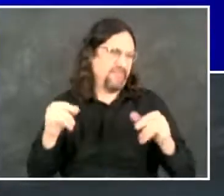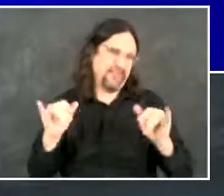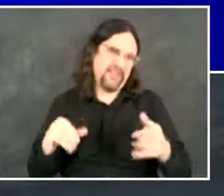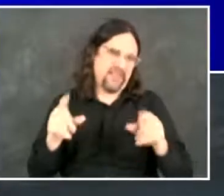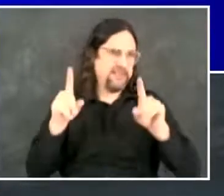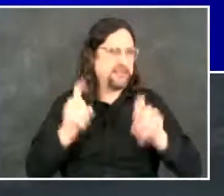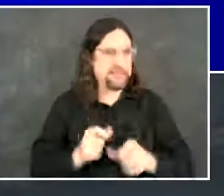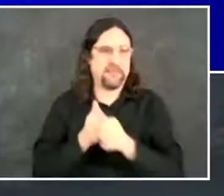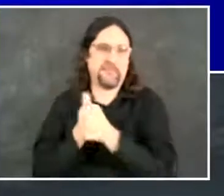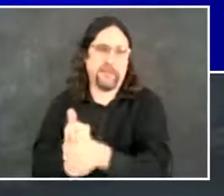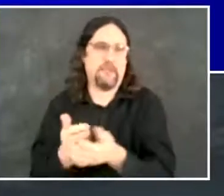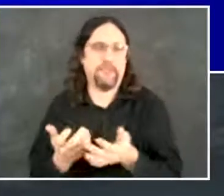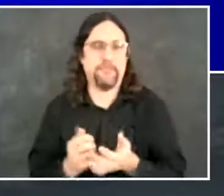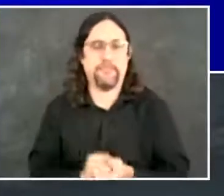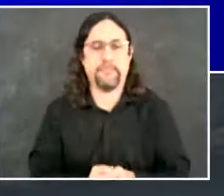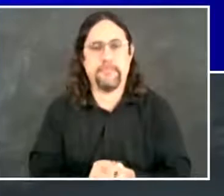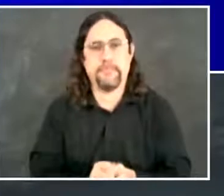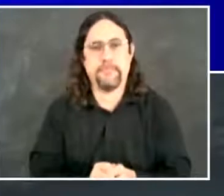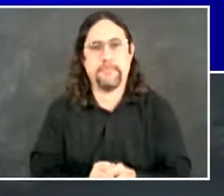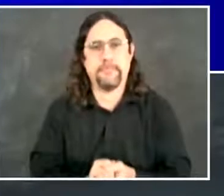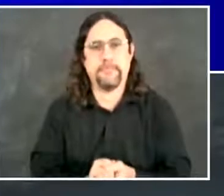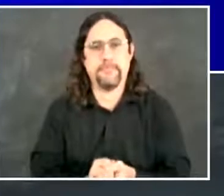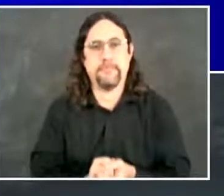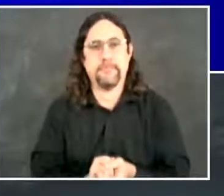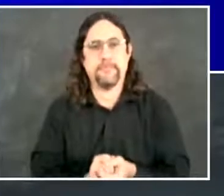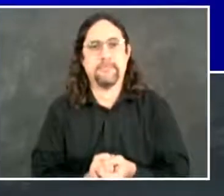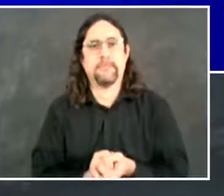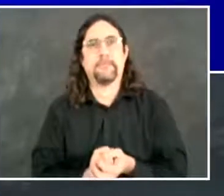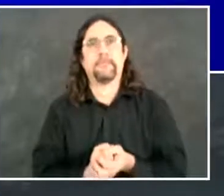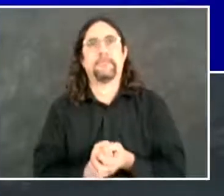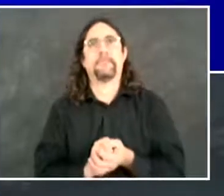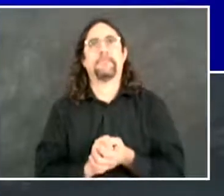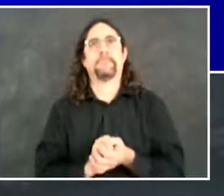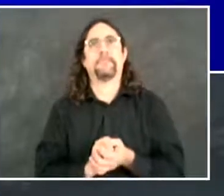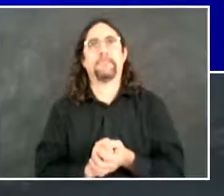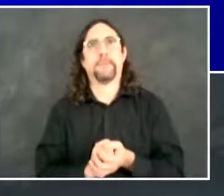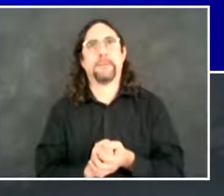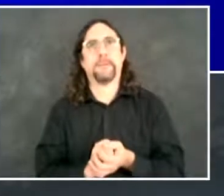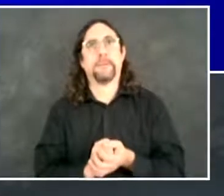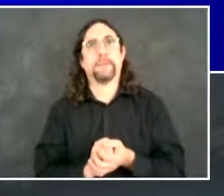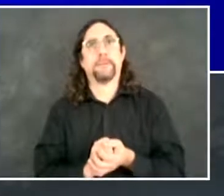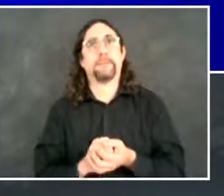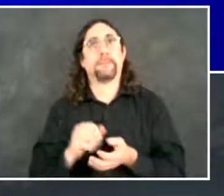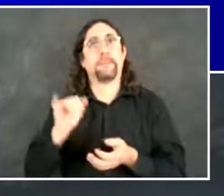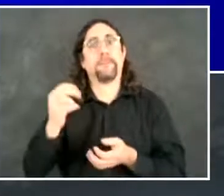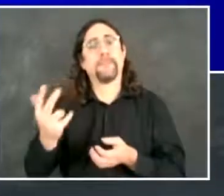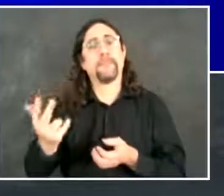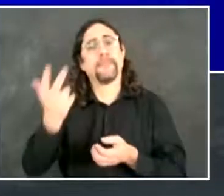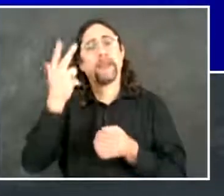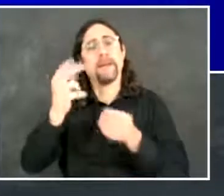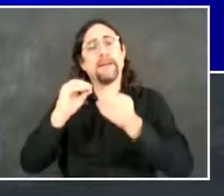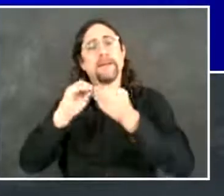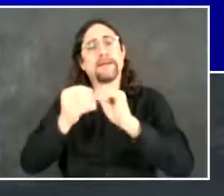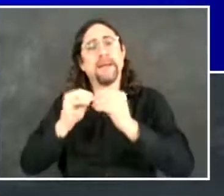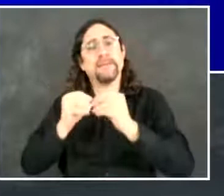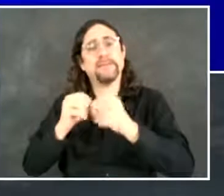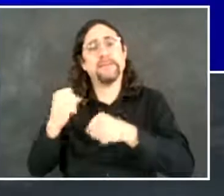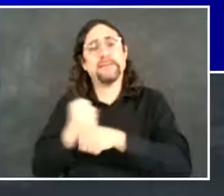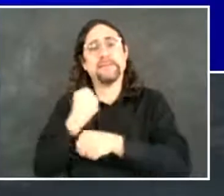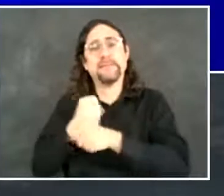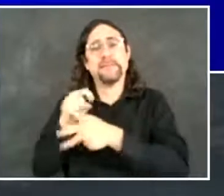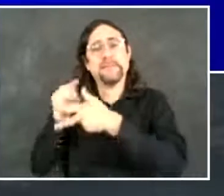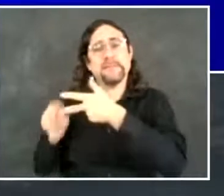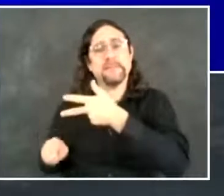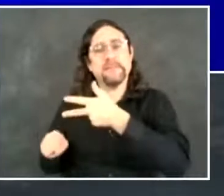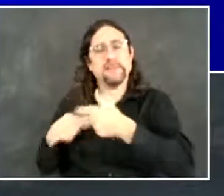And we'll go over the indicators regularly. And if they keep moving in the right direction, we're going to make more, we have more and more ability for that handoff to go